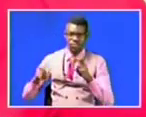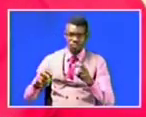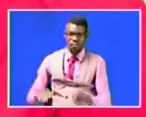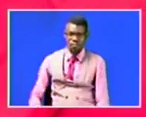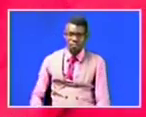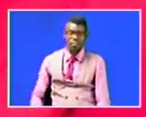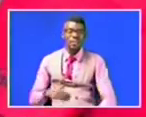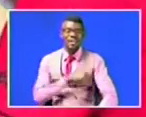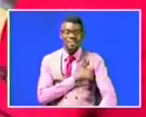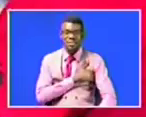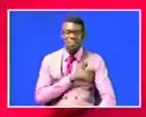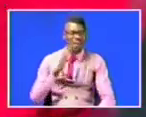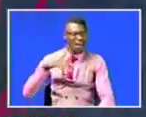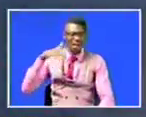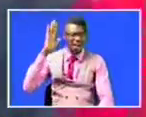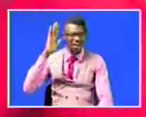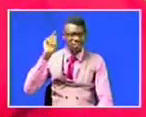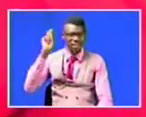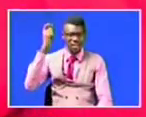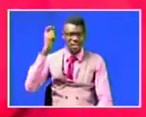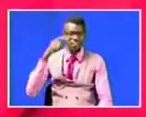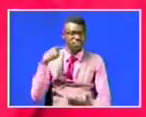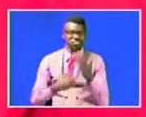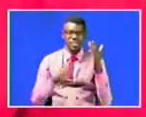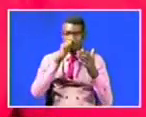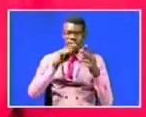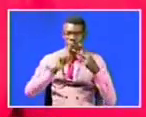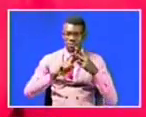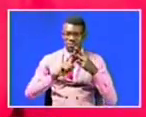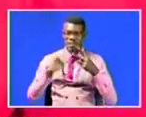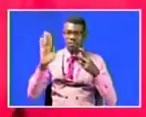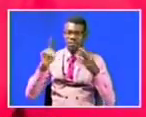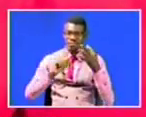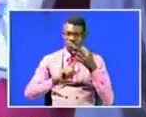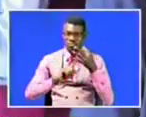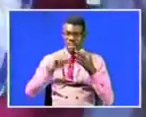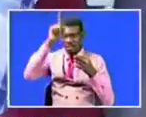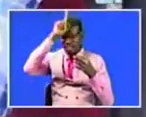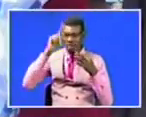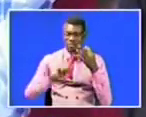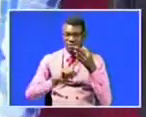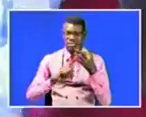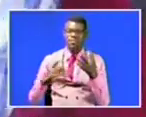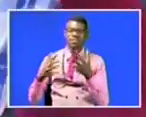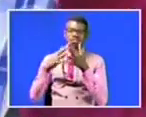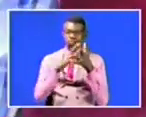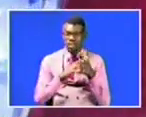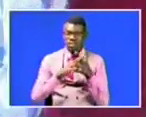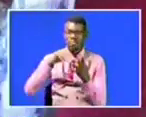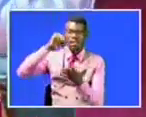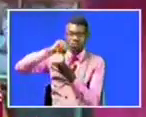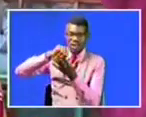Kenyans drink their tea is higher than Tanzania, Brazil, China, Germany, US, Iran, and the